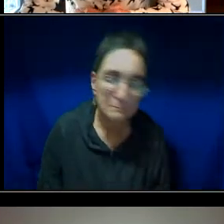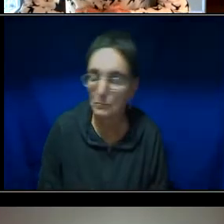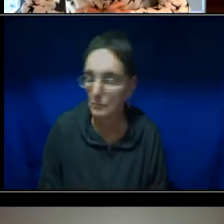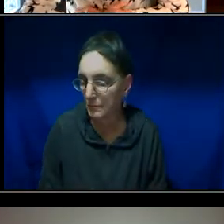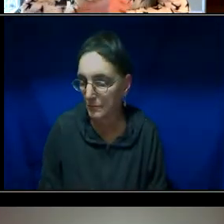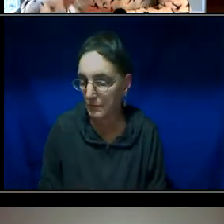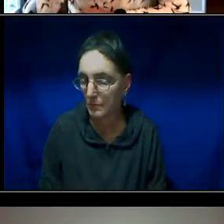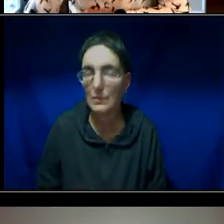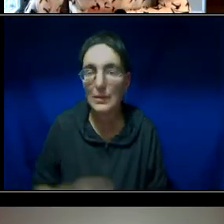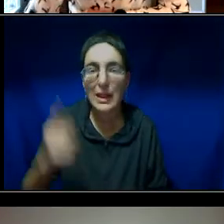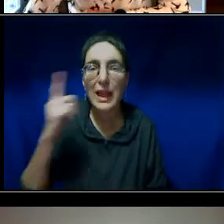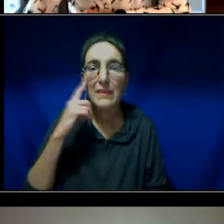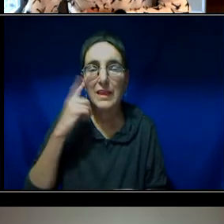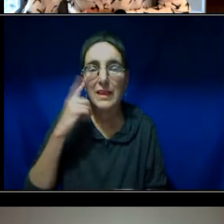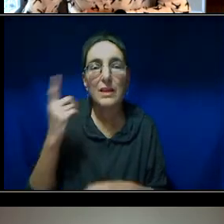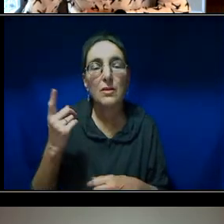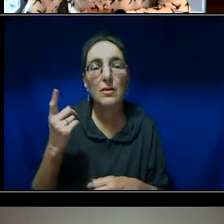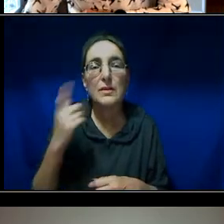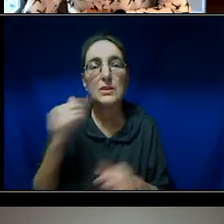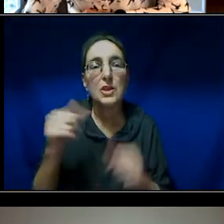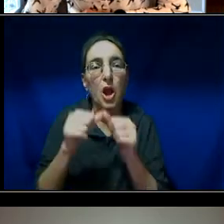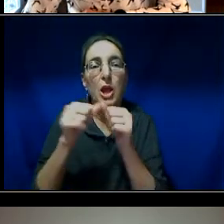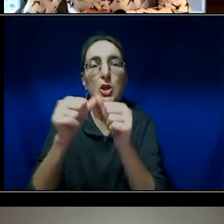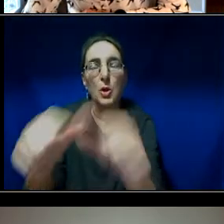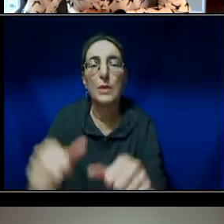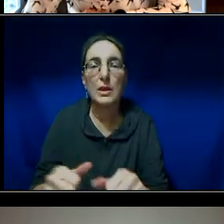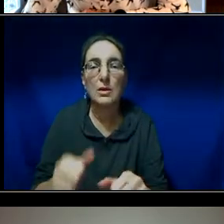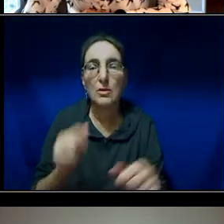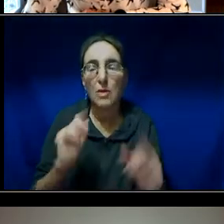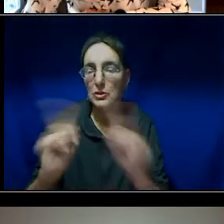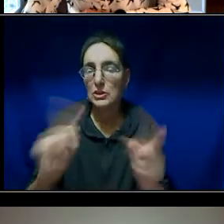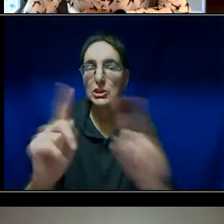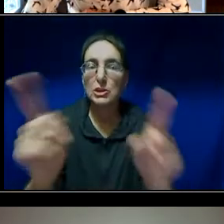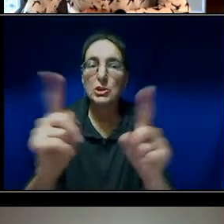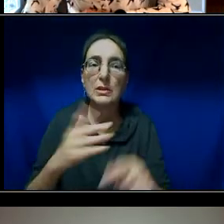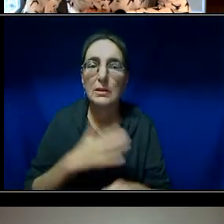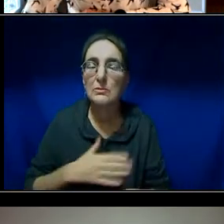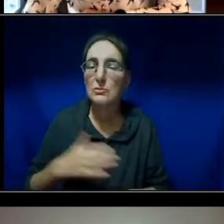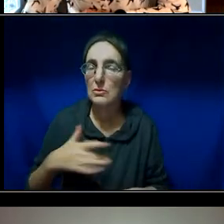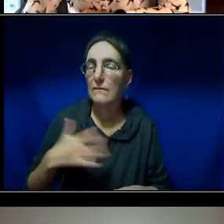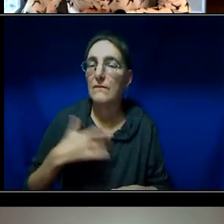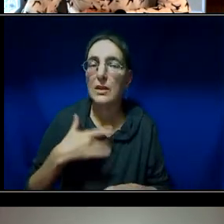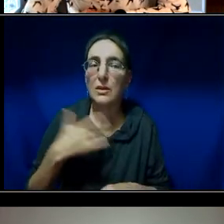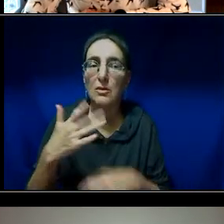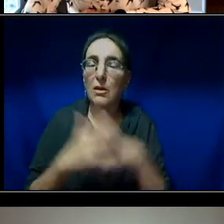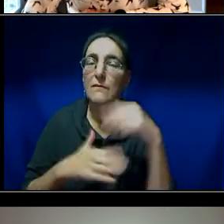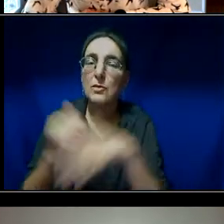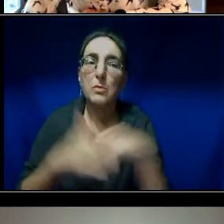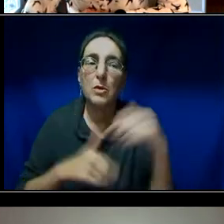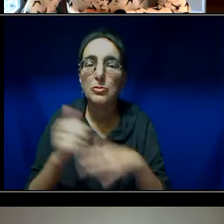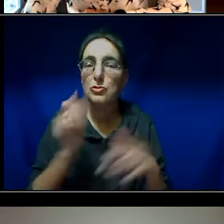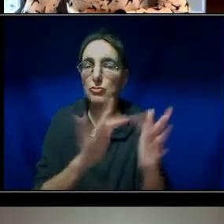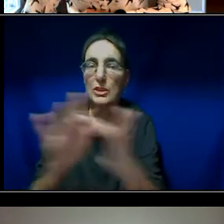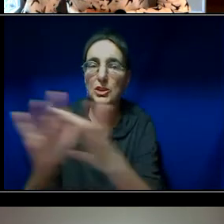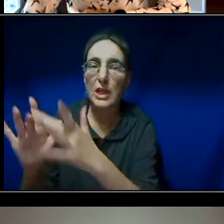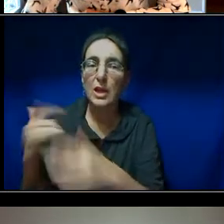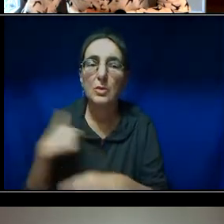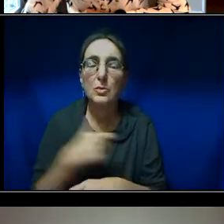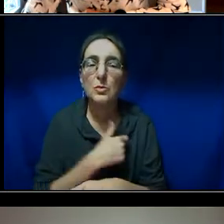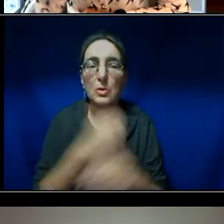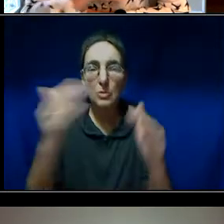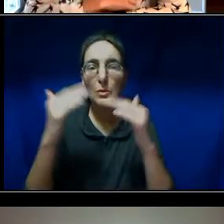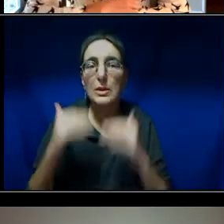All right, thanks everyone. This is an ongoing conversation, so please feel free to reach out continually. We'll move into public